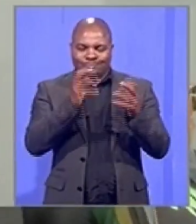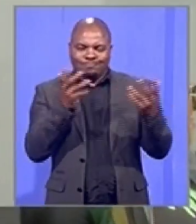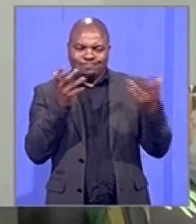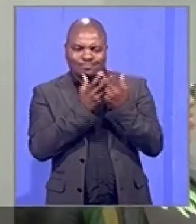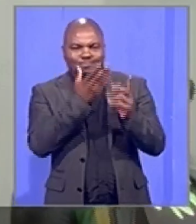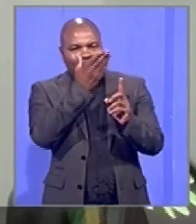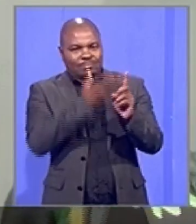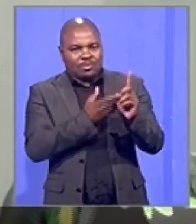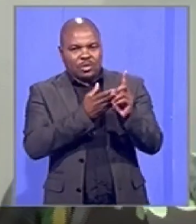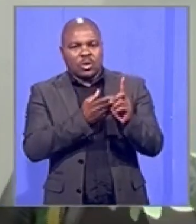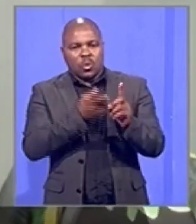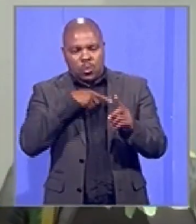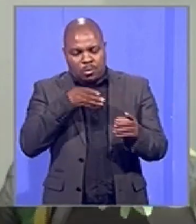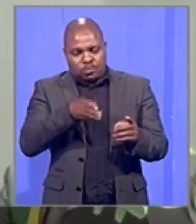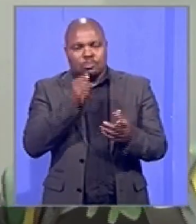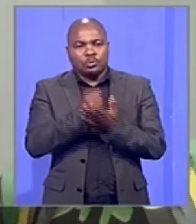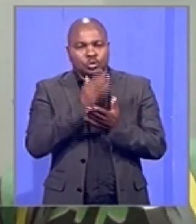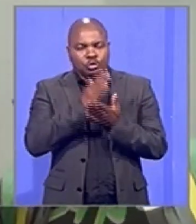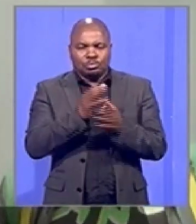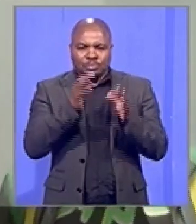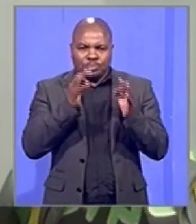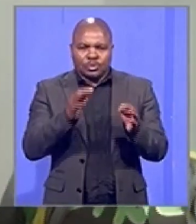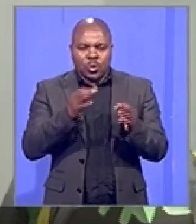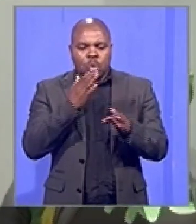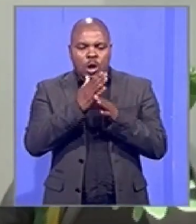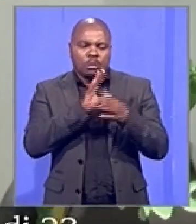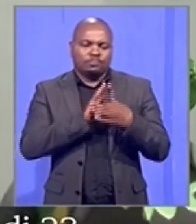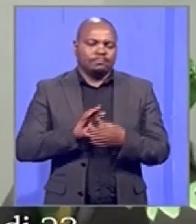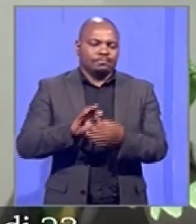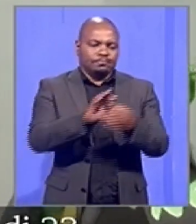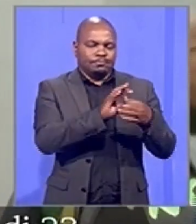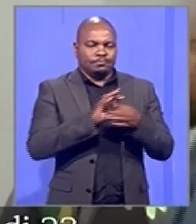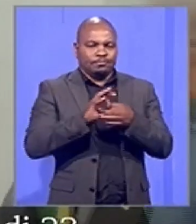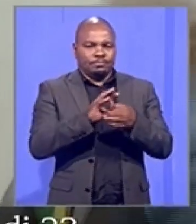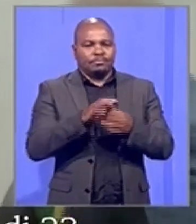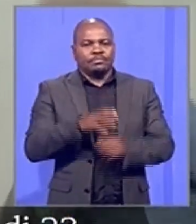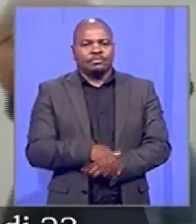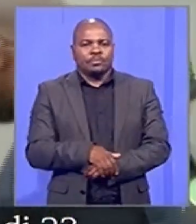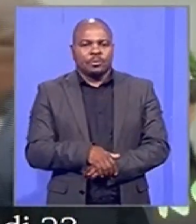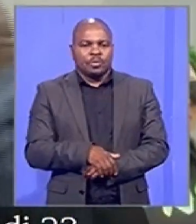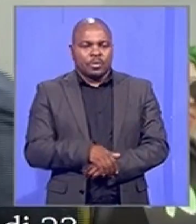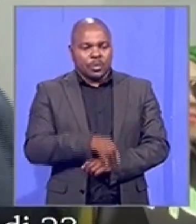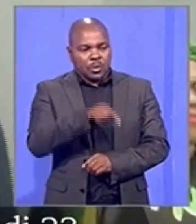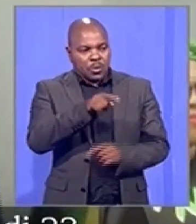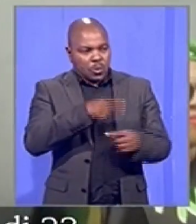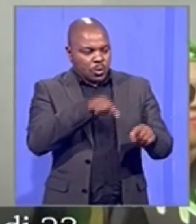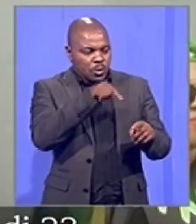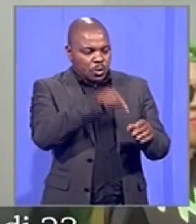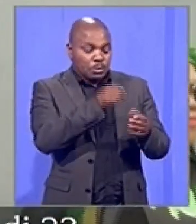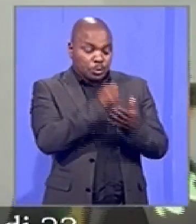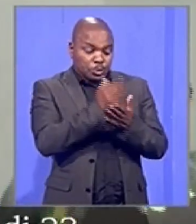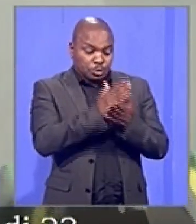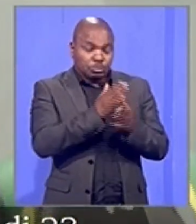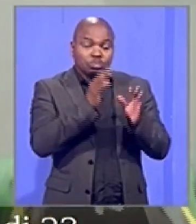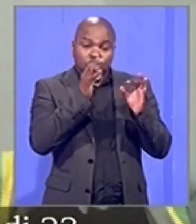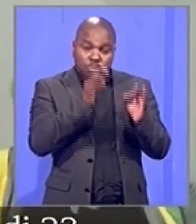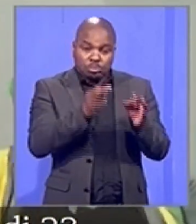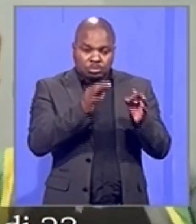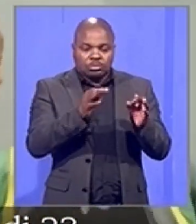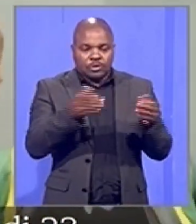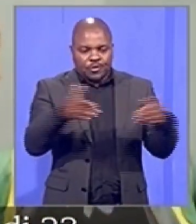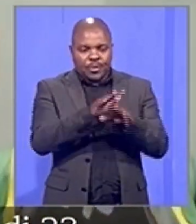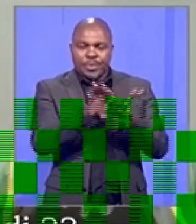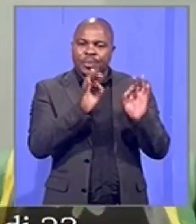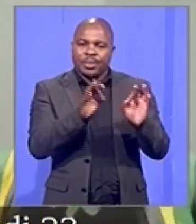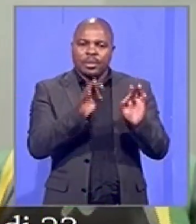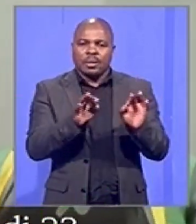that to make sure that we collaborate, we join hands to make sure that that happens, so that